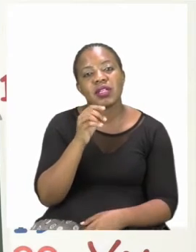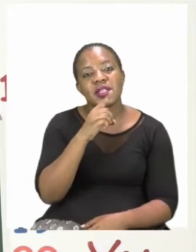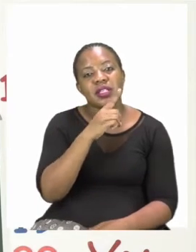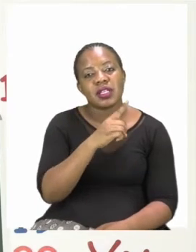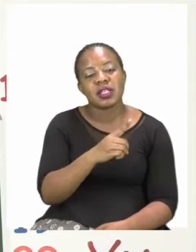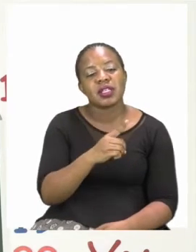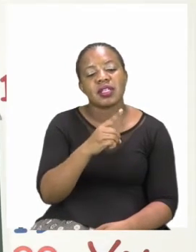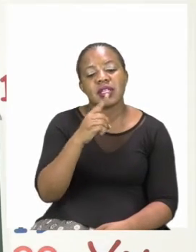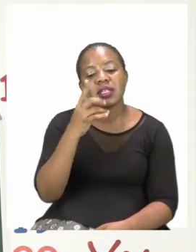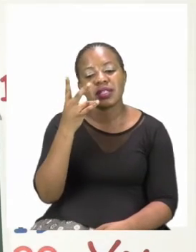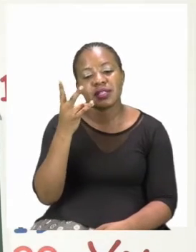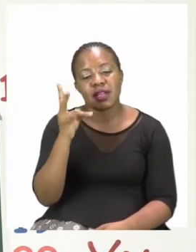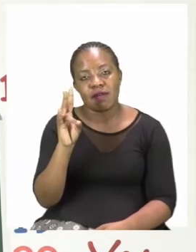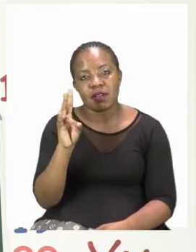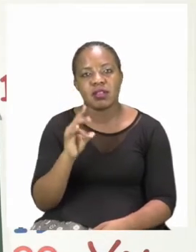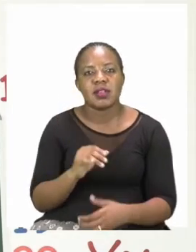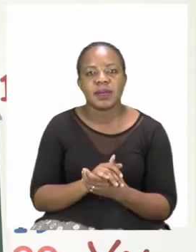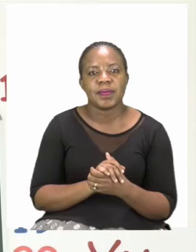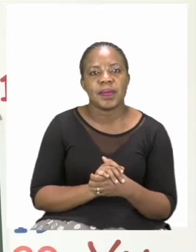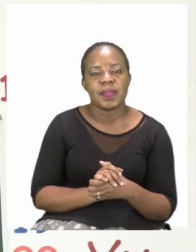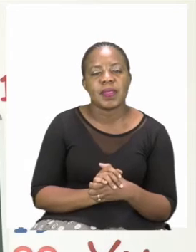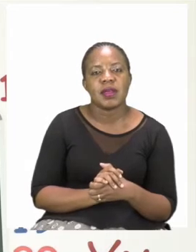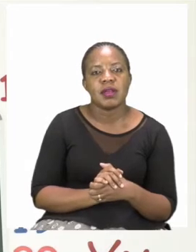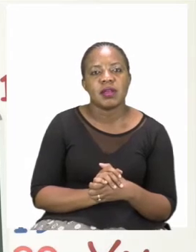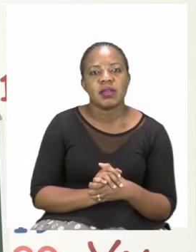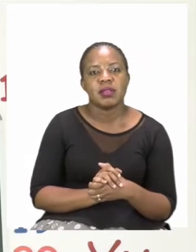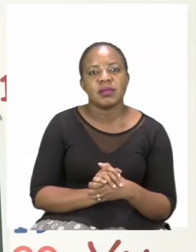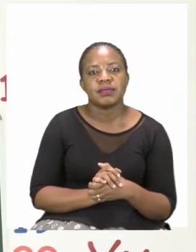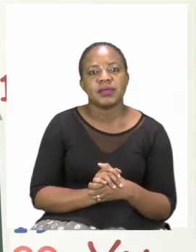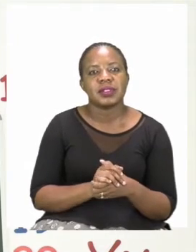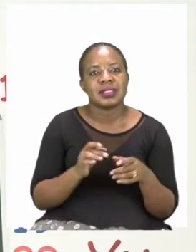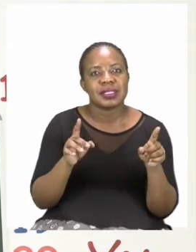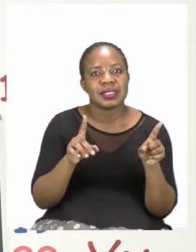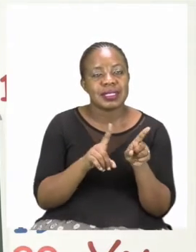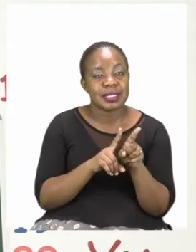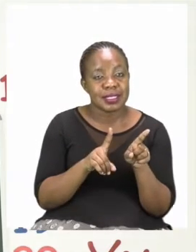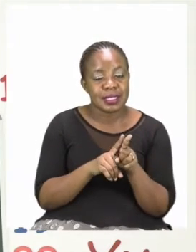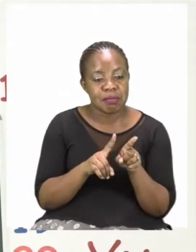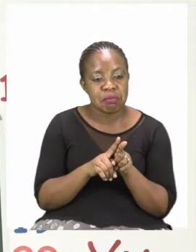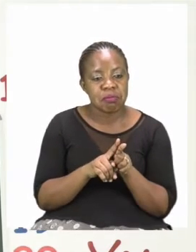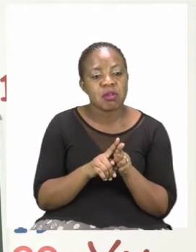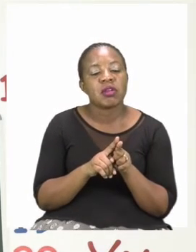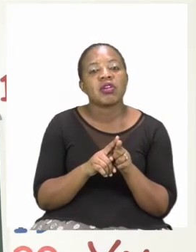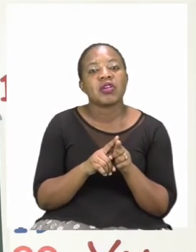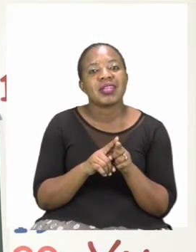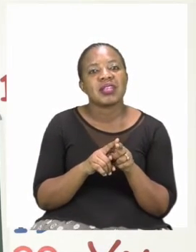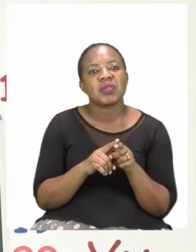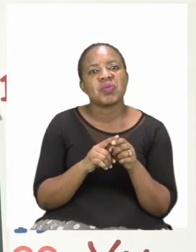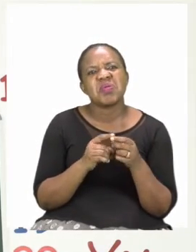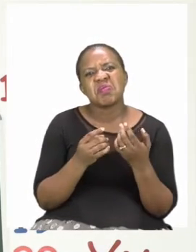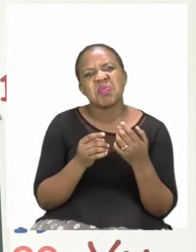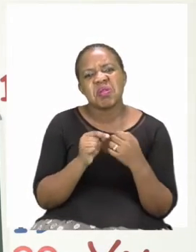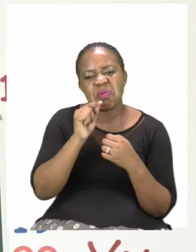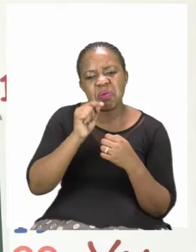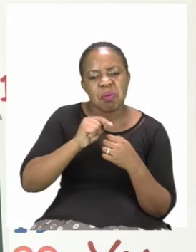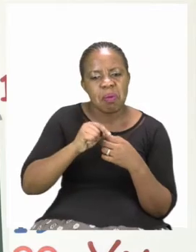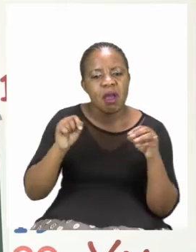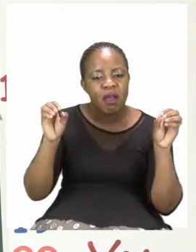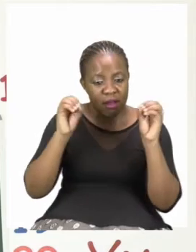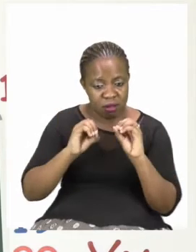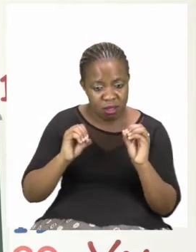Monday to Thursday for pre-primary up until grade 3. The lessons are for